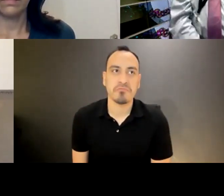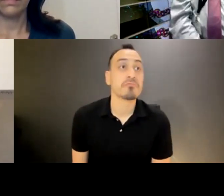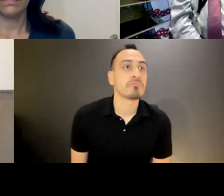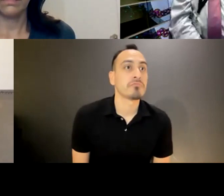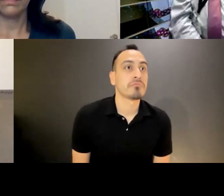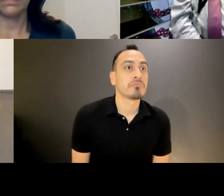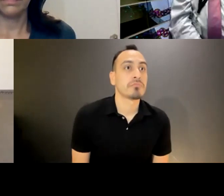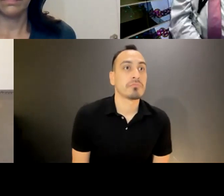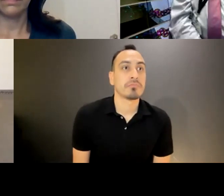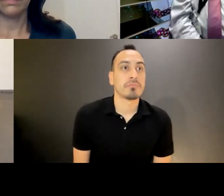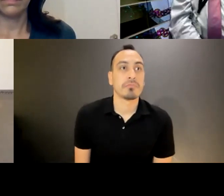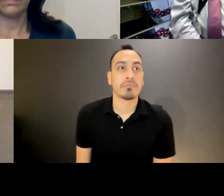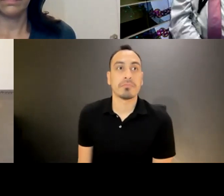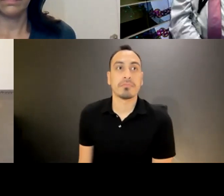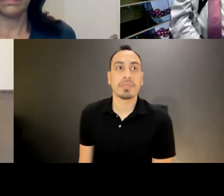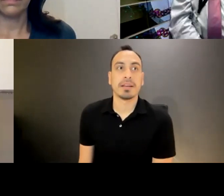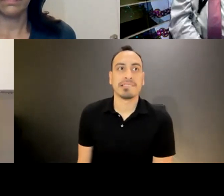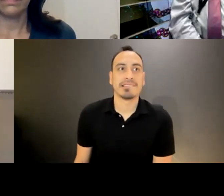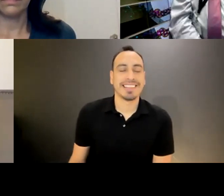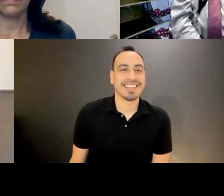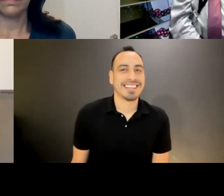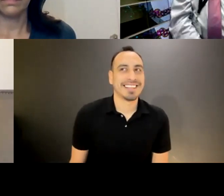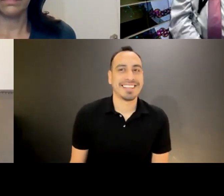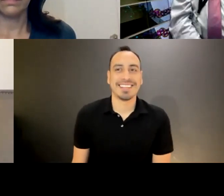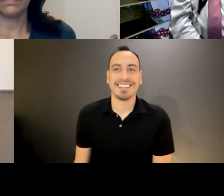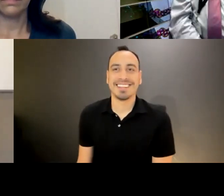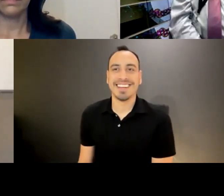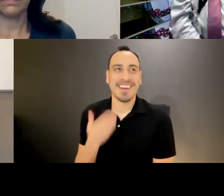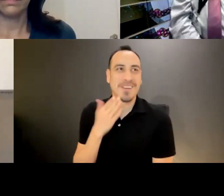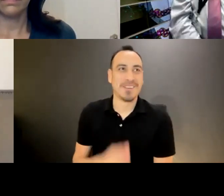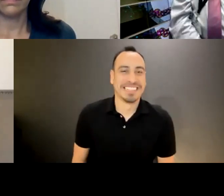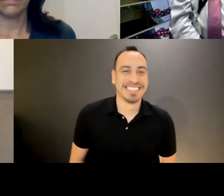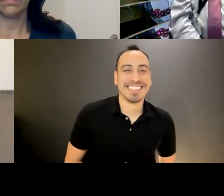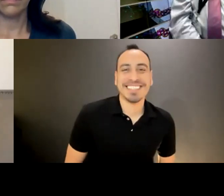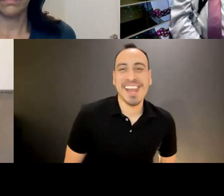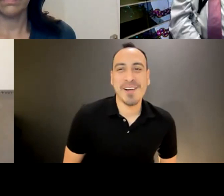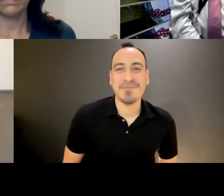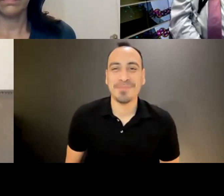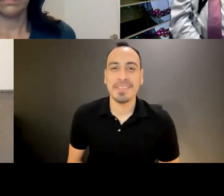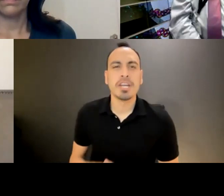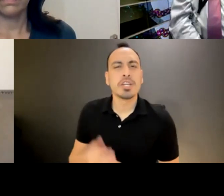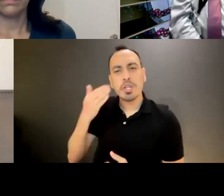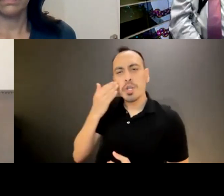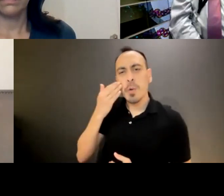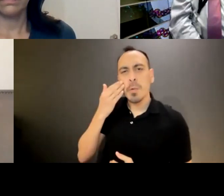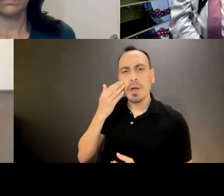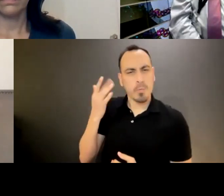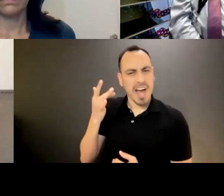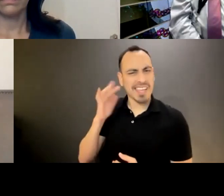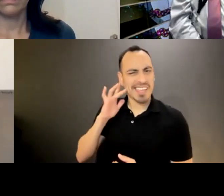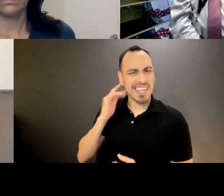Are there any thoughts on why California is behind on vaccination compared to other